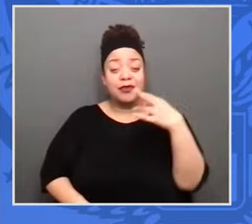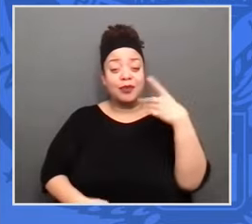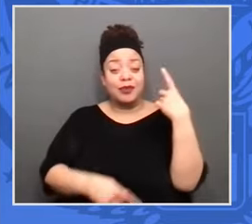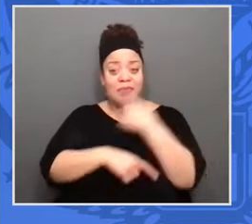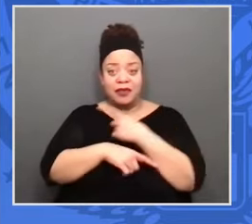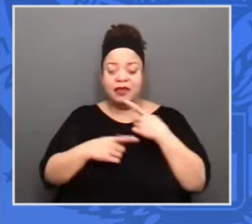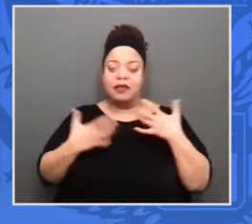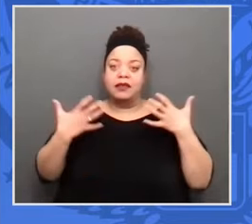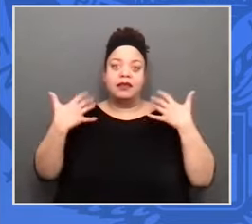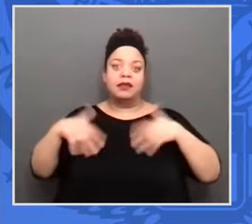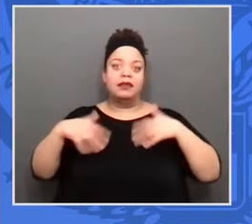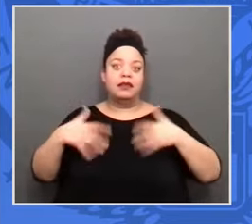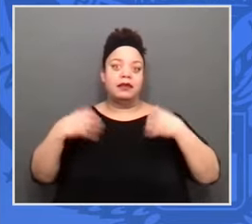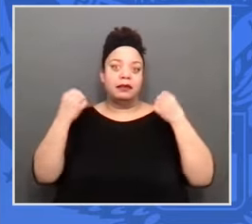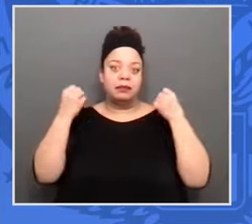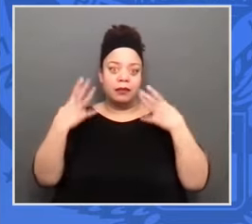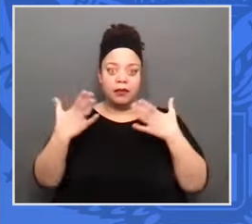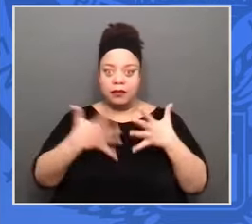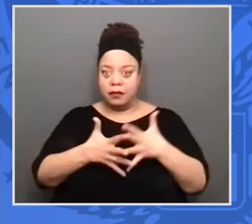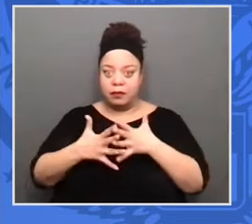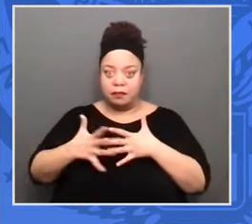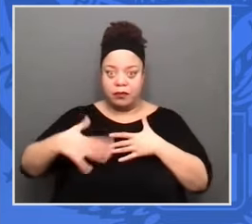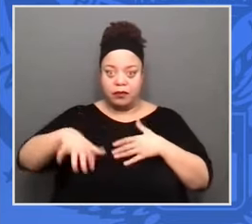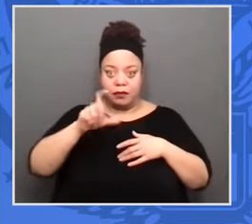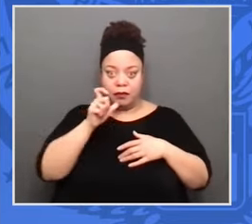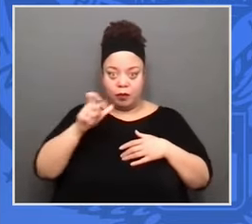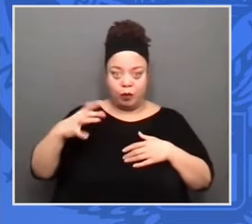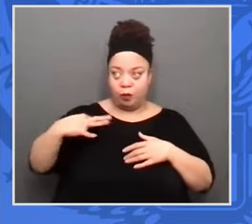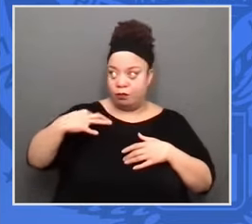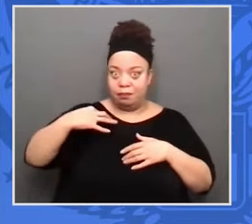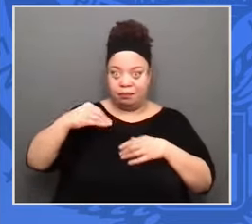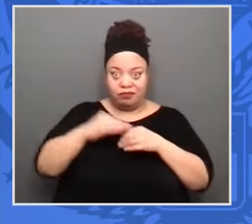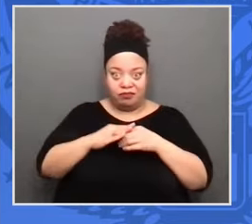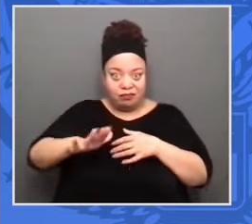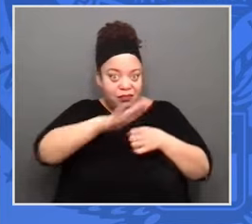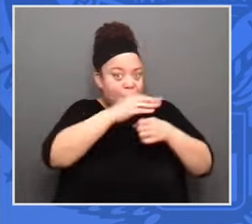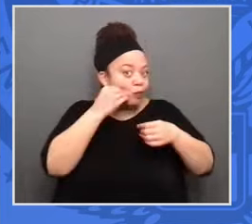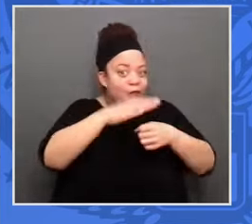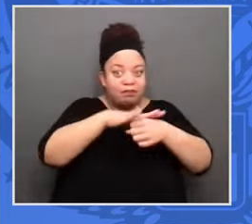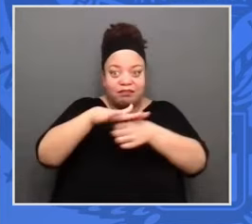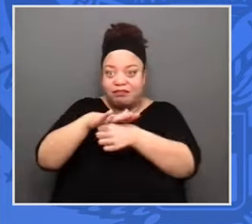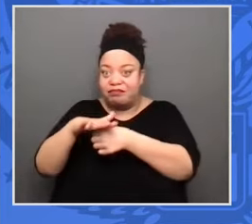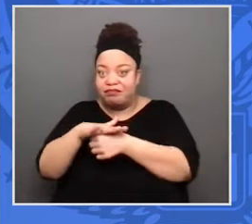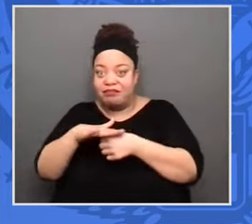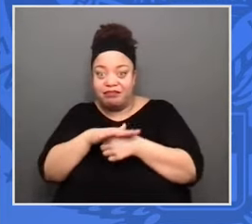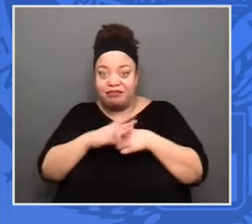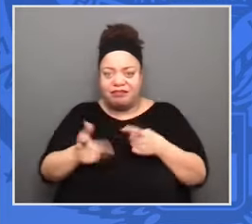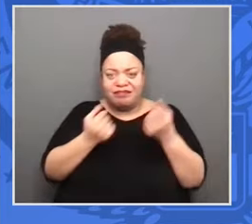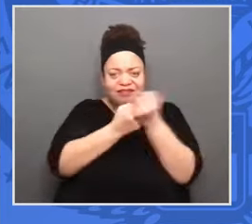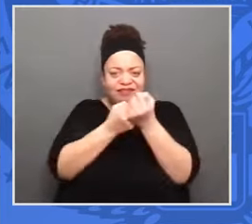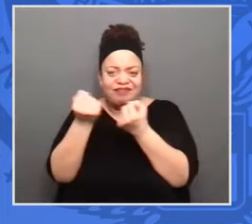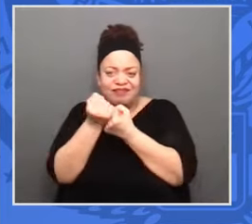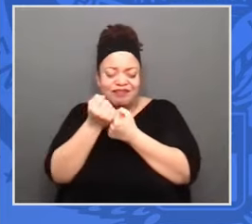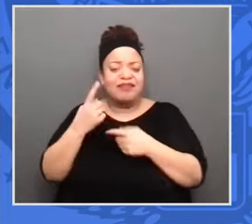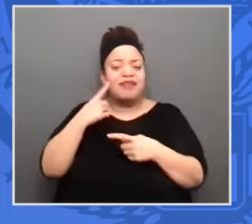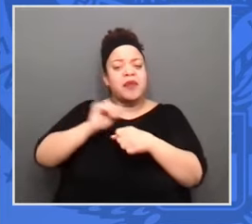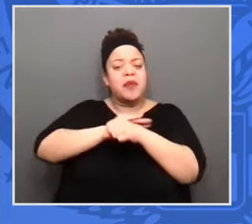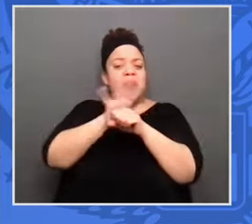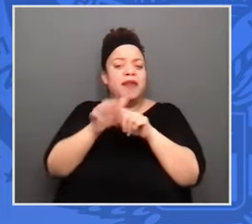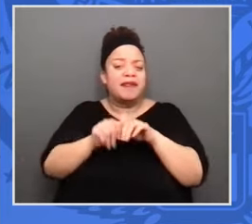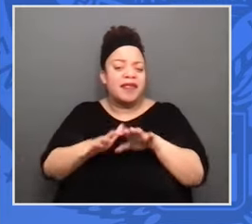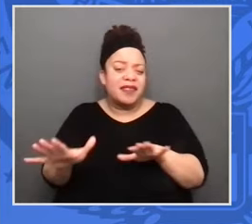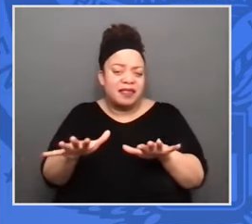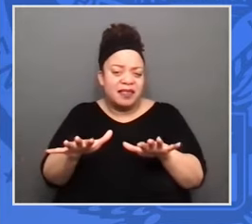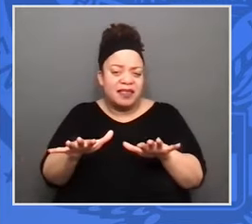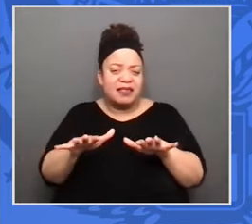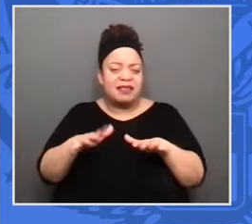COVID-19 relief and addressing issues highlighted by the pandemic in pursuit of the economic and social justice that Dr.